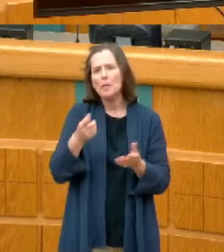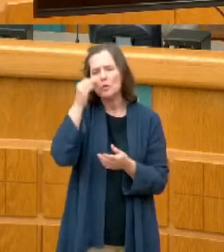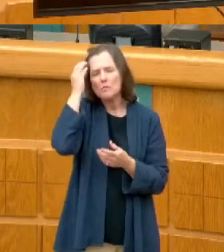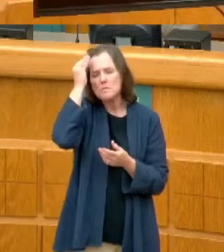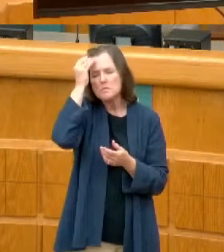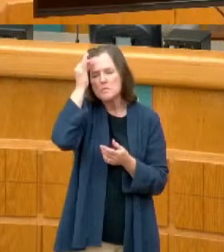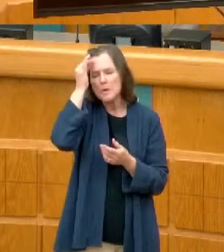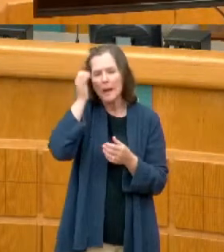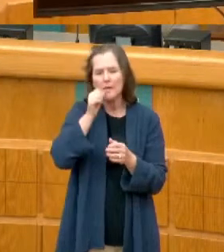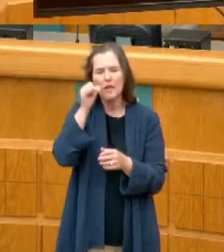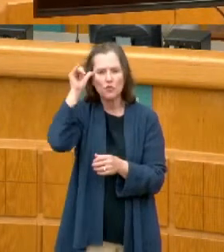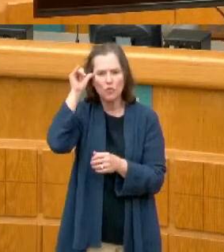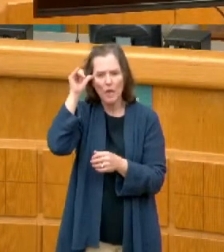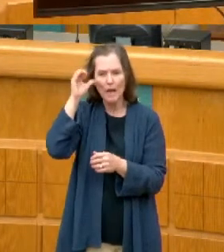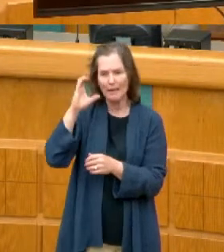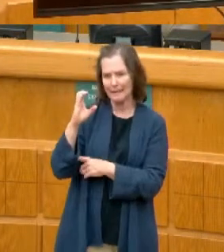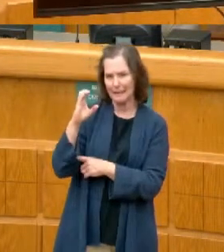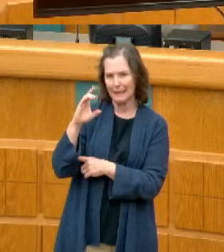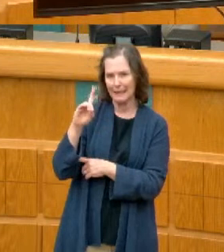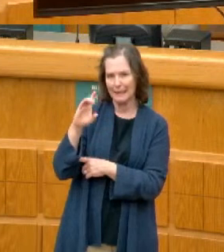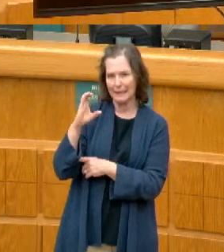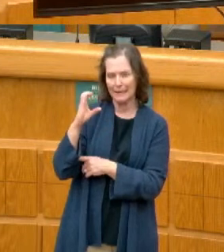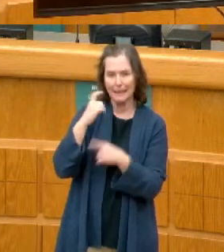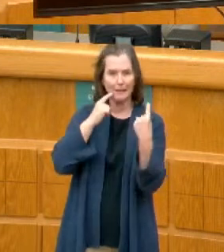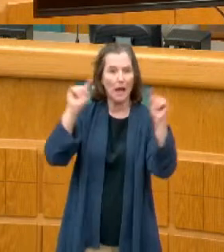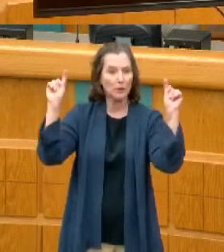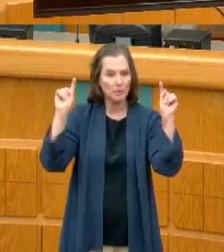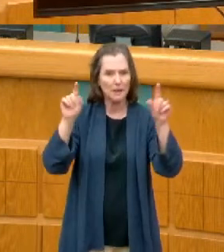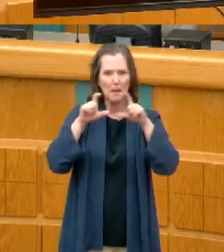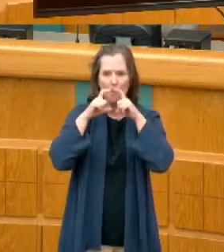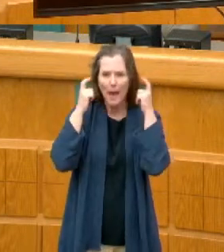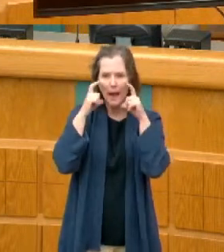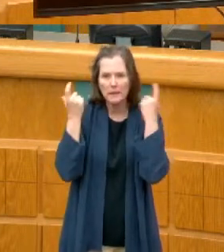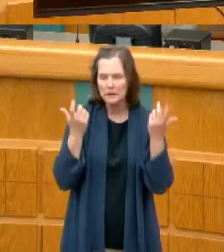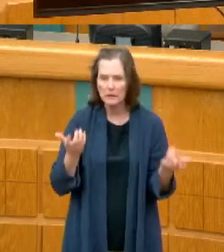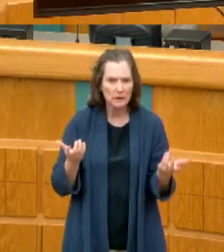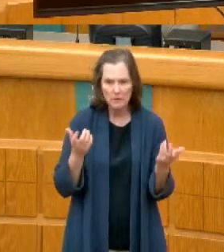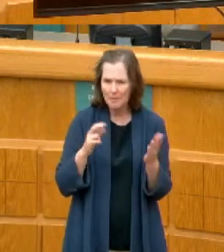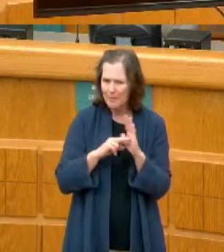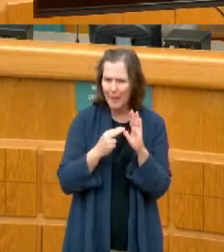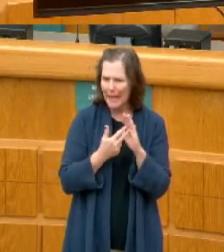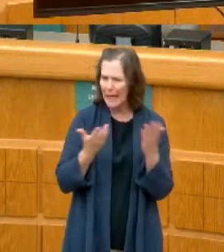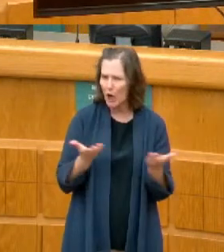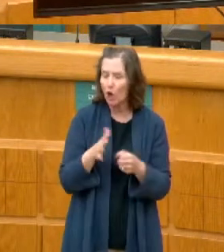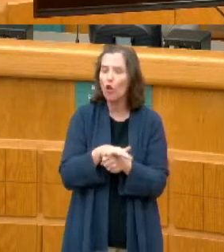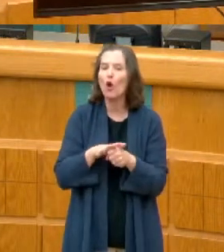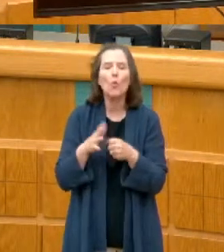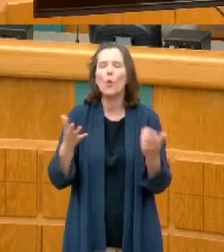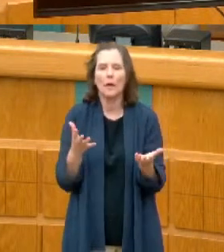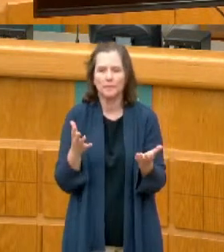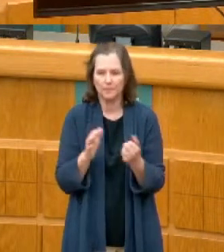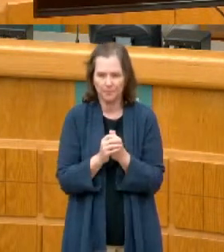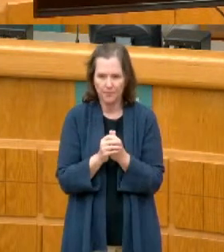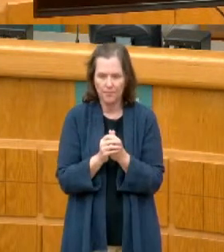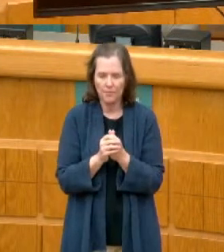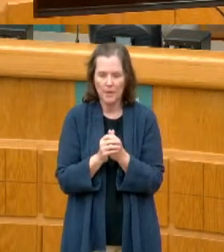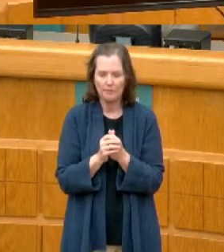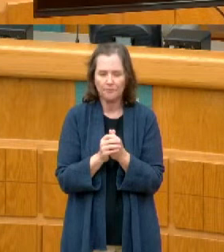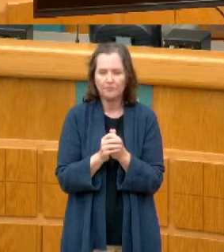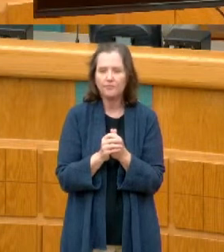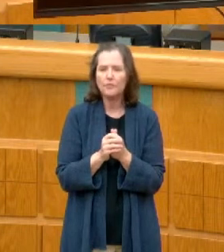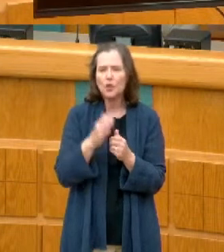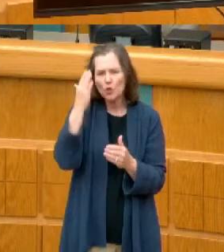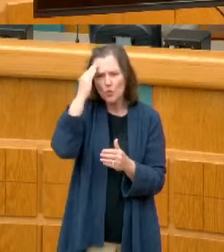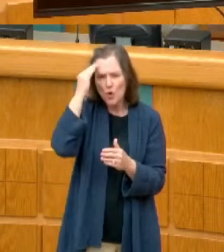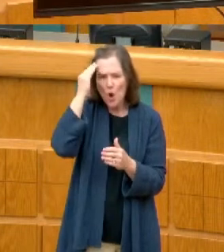masks. What does that mean here to Nueces County? We've been fielding these questions all day. As you know, the revised guidance to recommend that